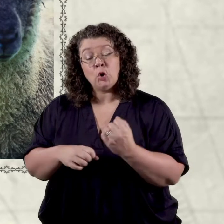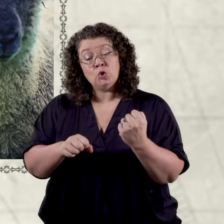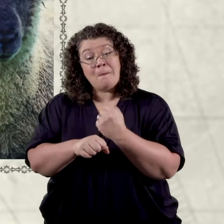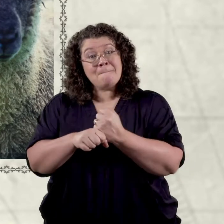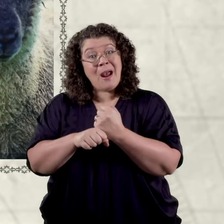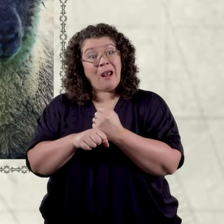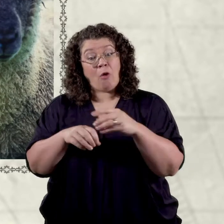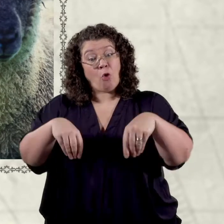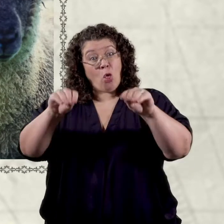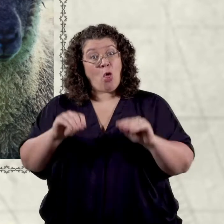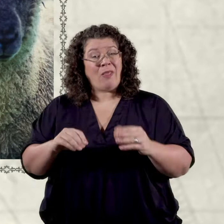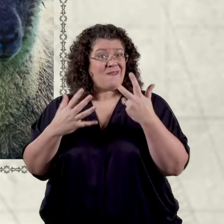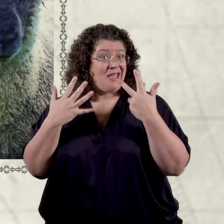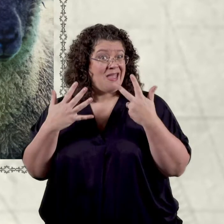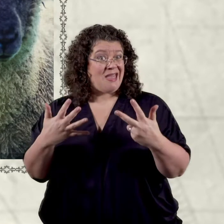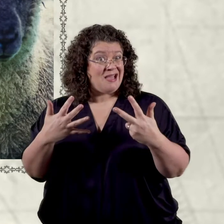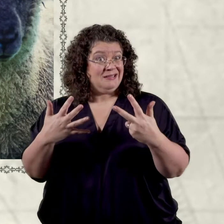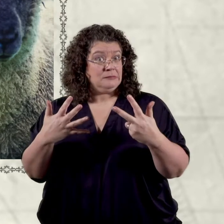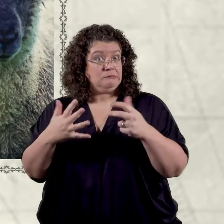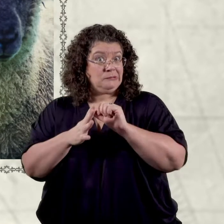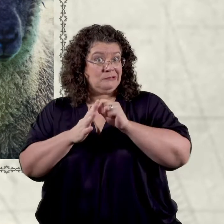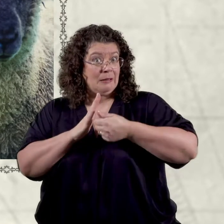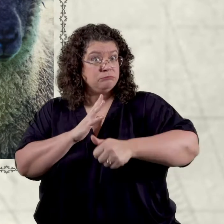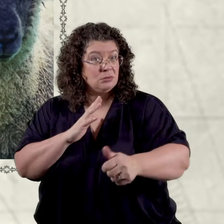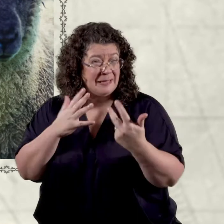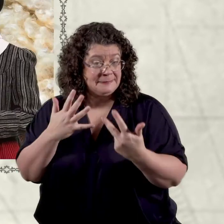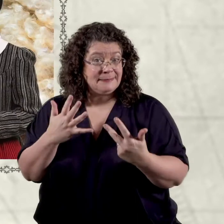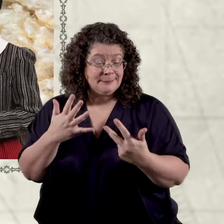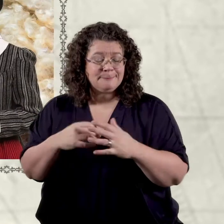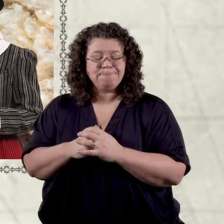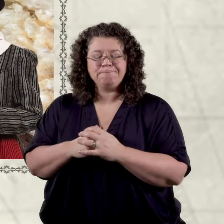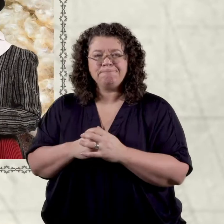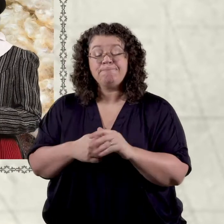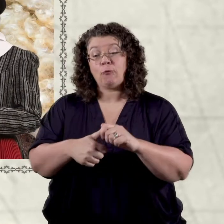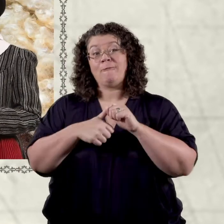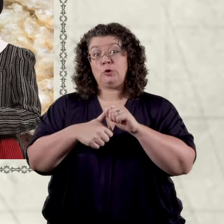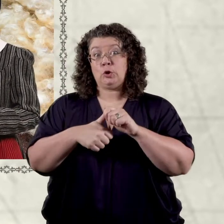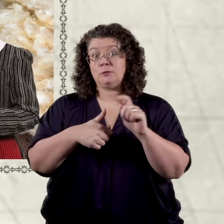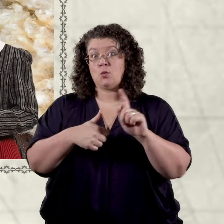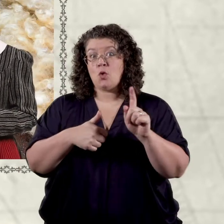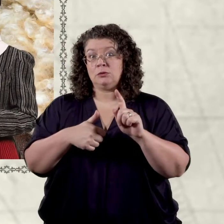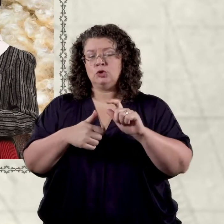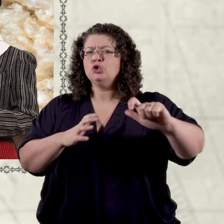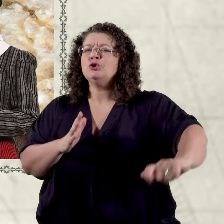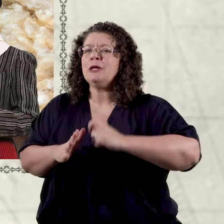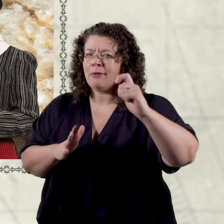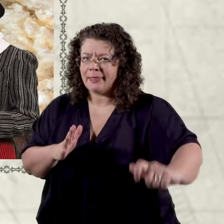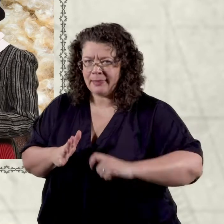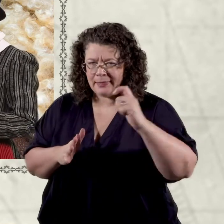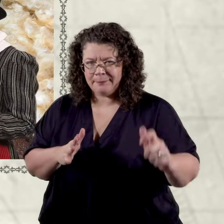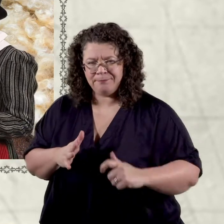There are 8 steps to create brethyn or cloth. The first step is